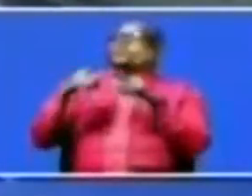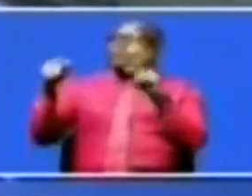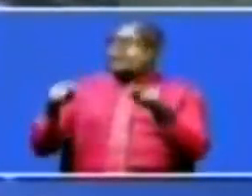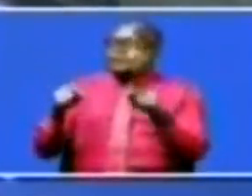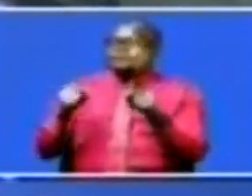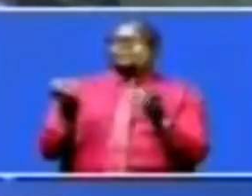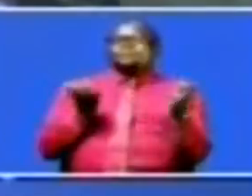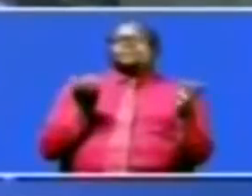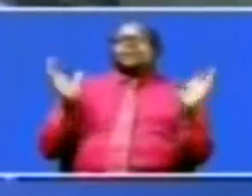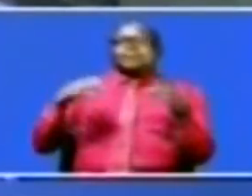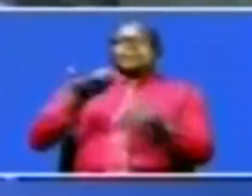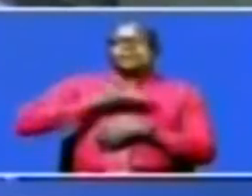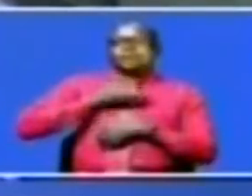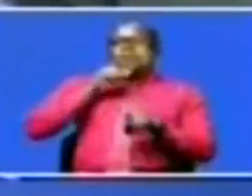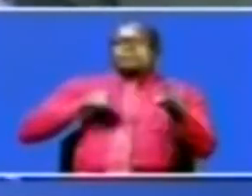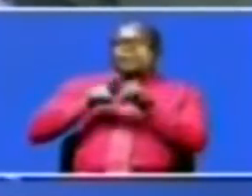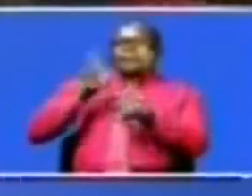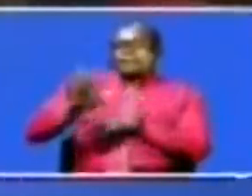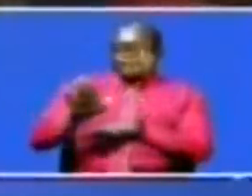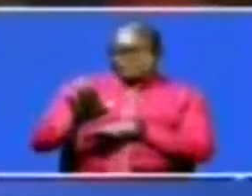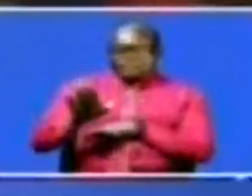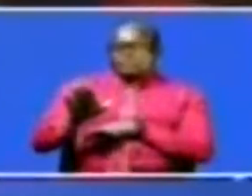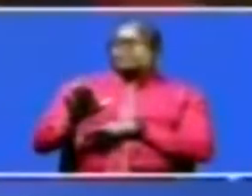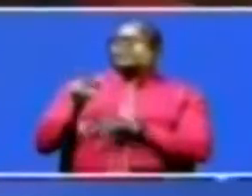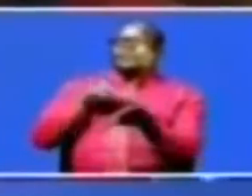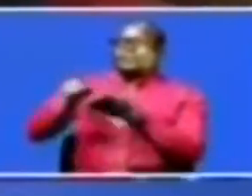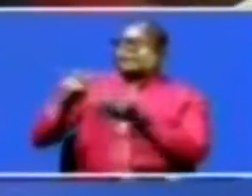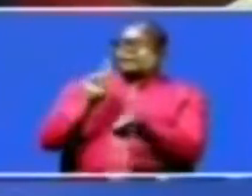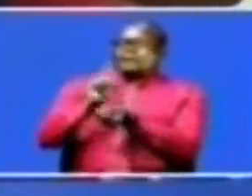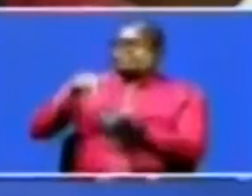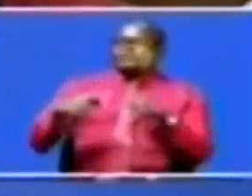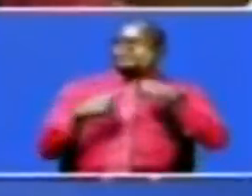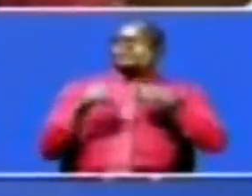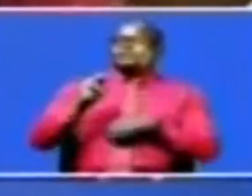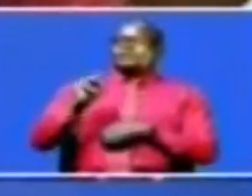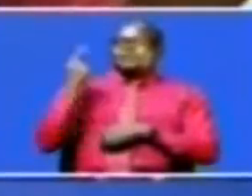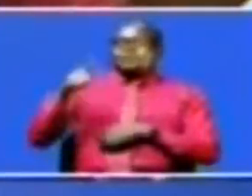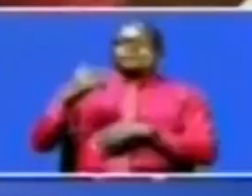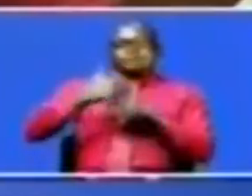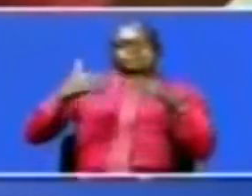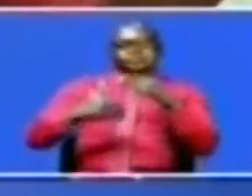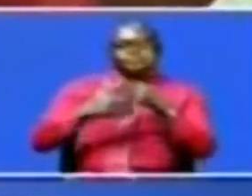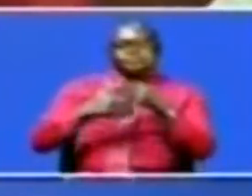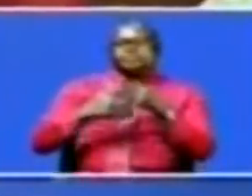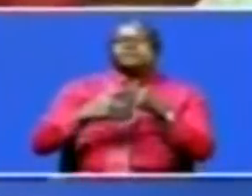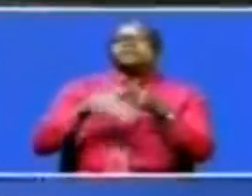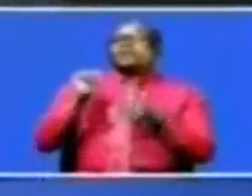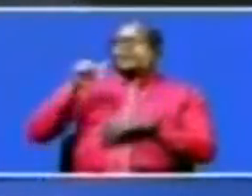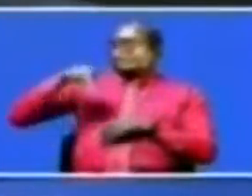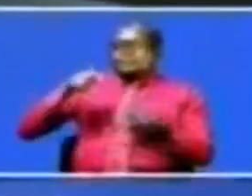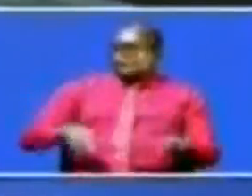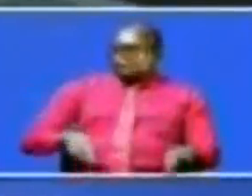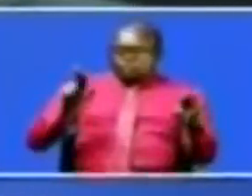Enterprise, a company owned by the MP's brother Patrick Wairungi, was paid 11.6 million shillings for the construction of Moroto AP Road.